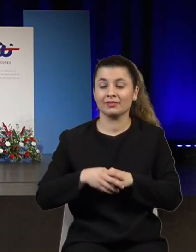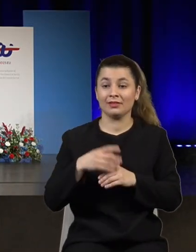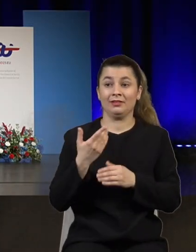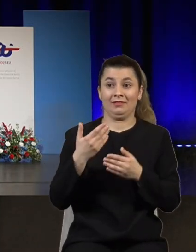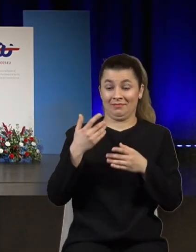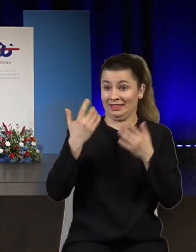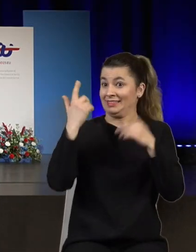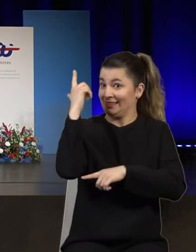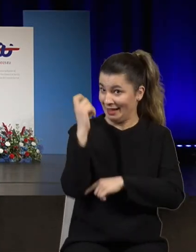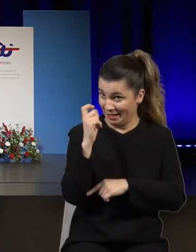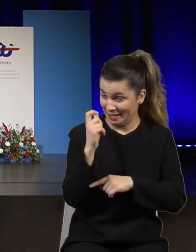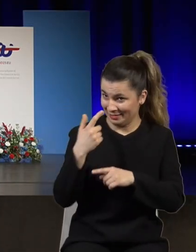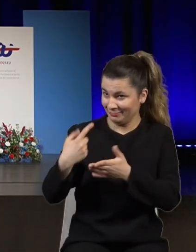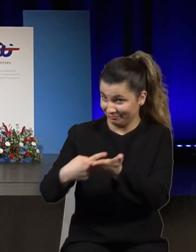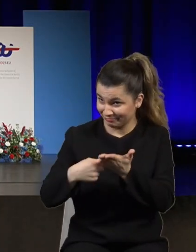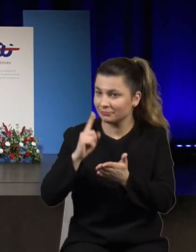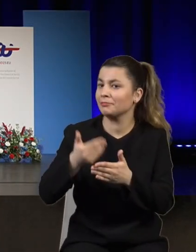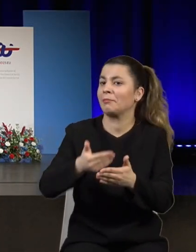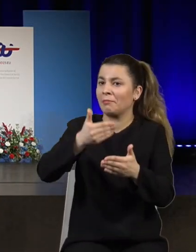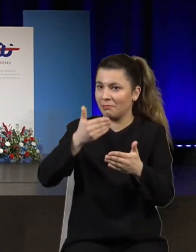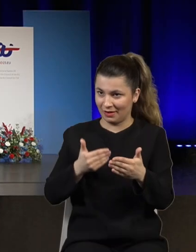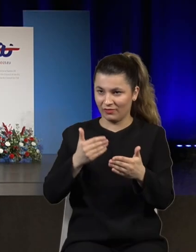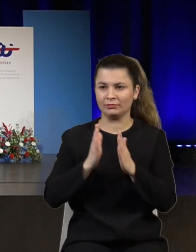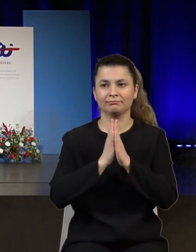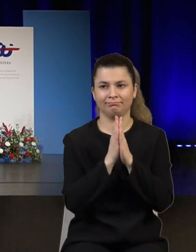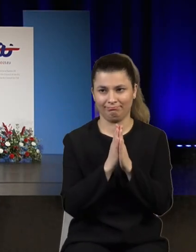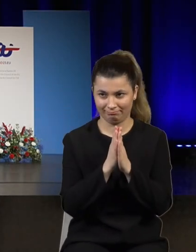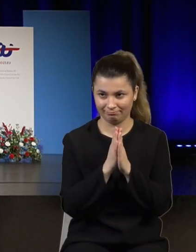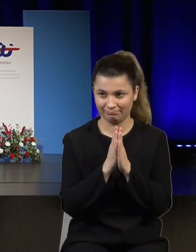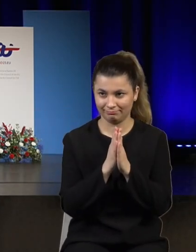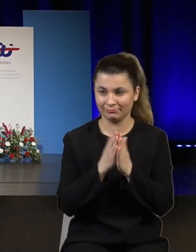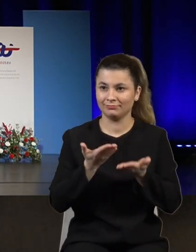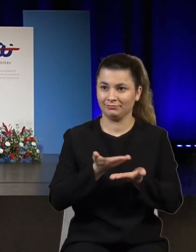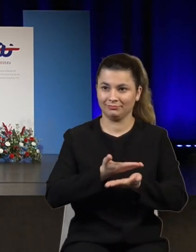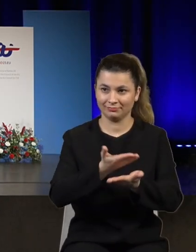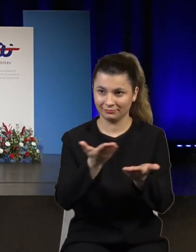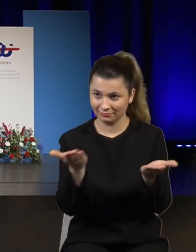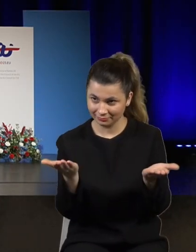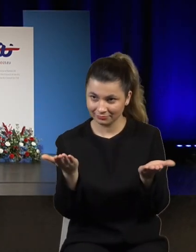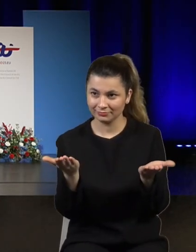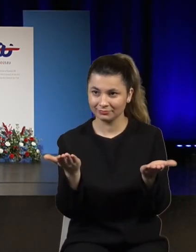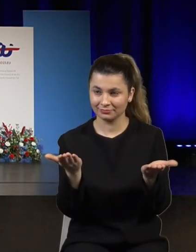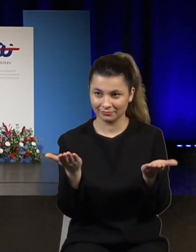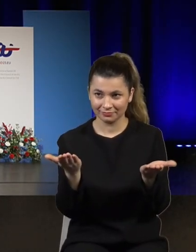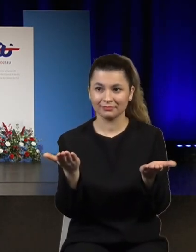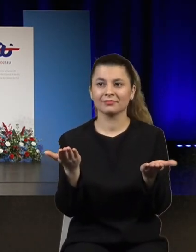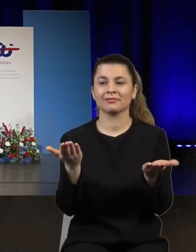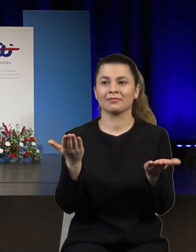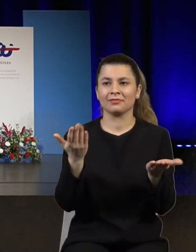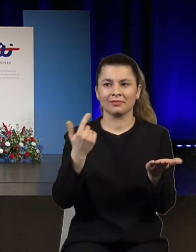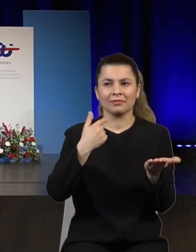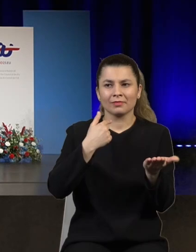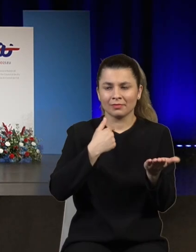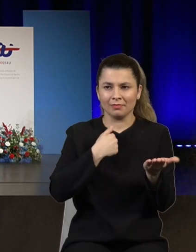let me make a short introduction. I don't know if you remember when it was